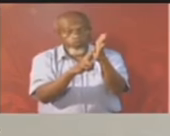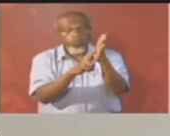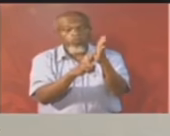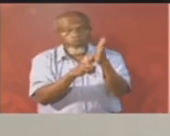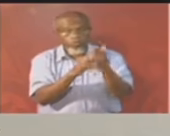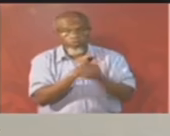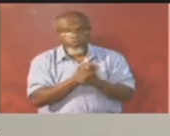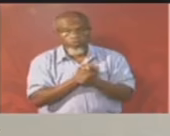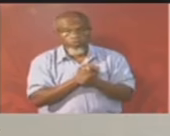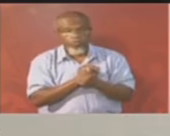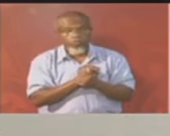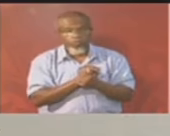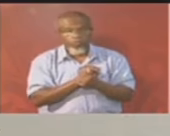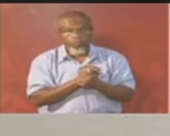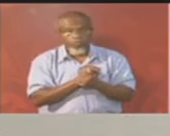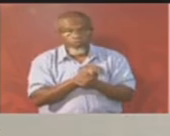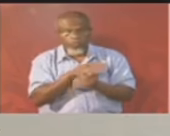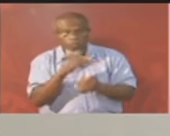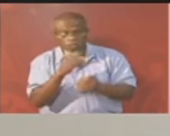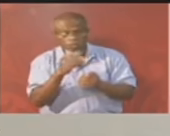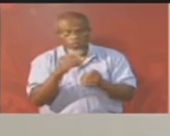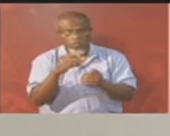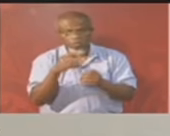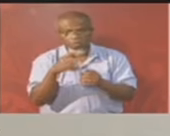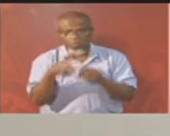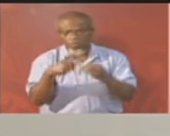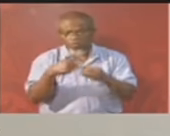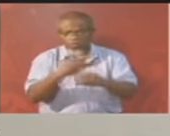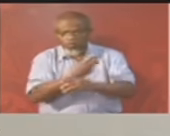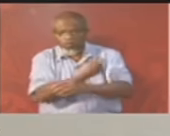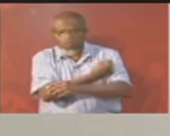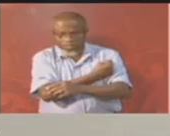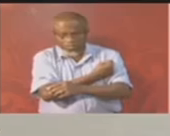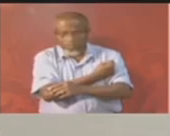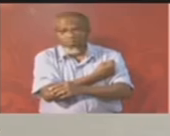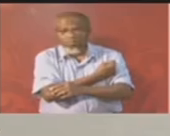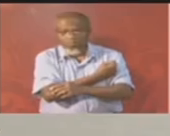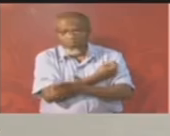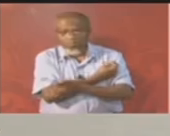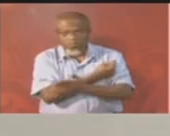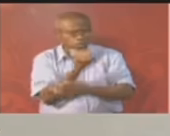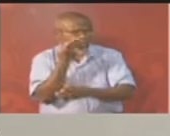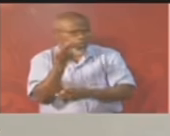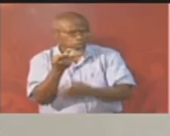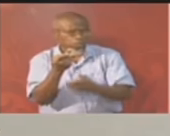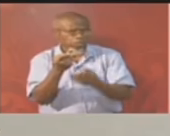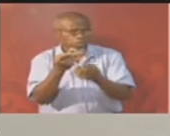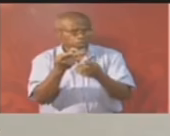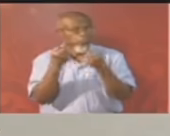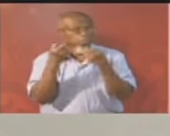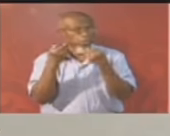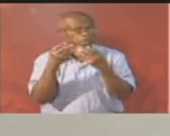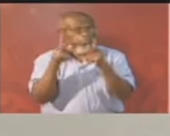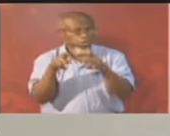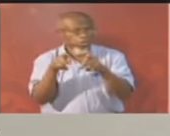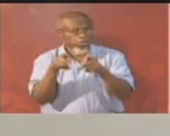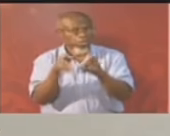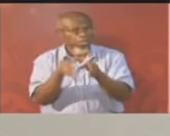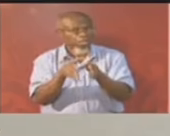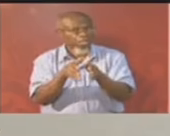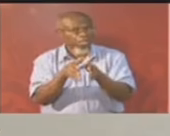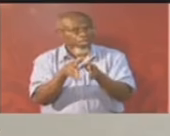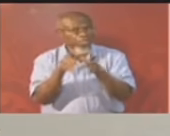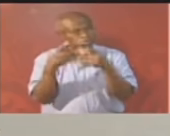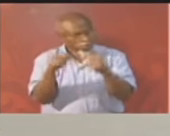into the vaccine question, what we're seeing is a lot of vaccine demand. We are